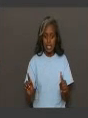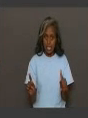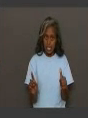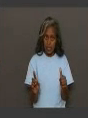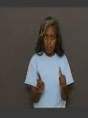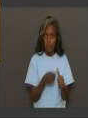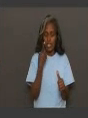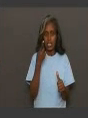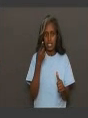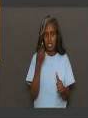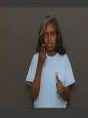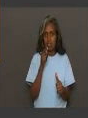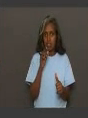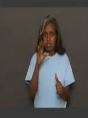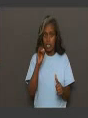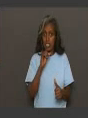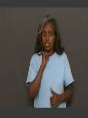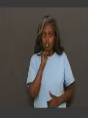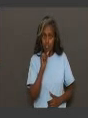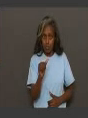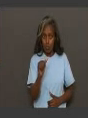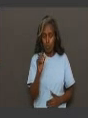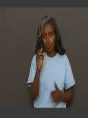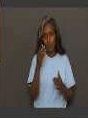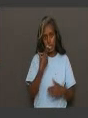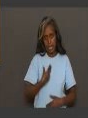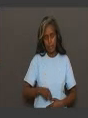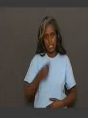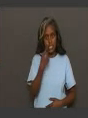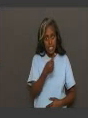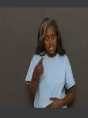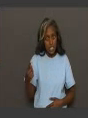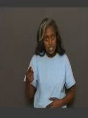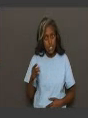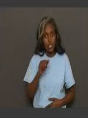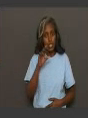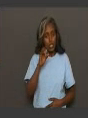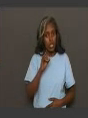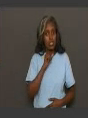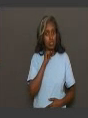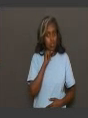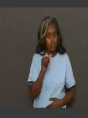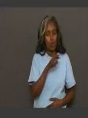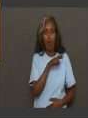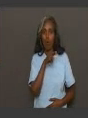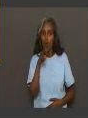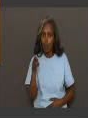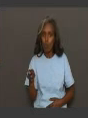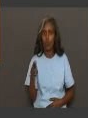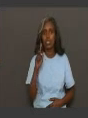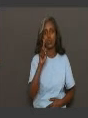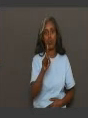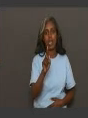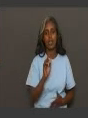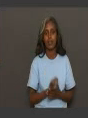first non-zero element in each non-zero row is 1.